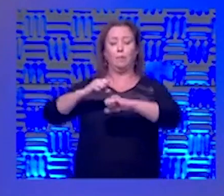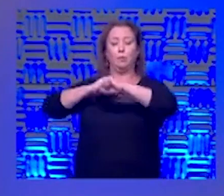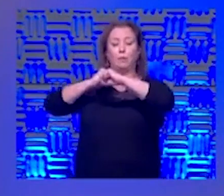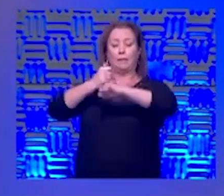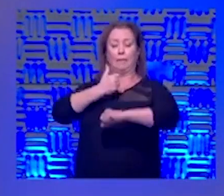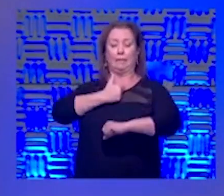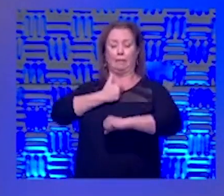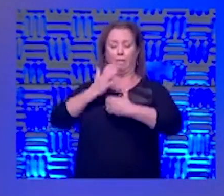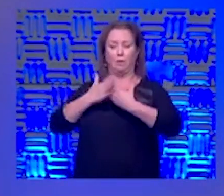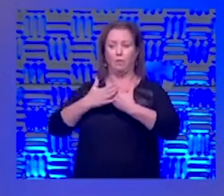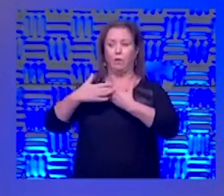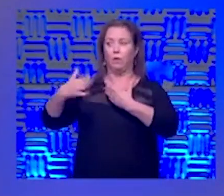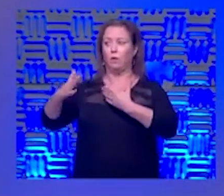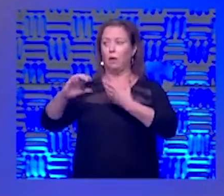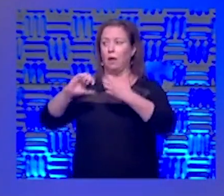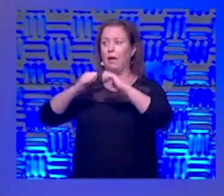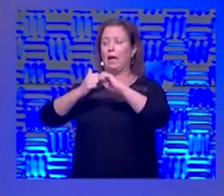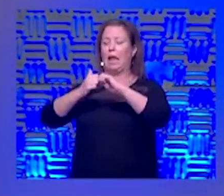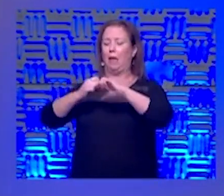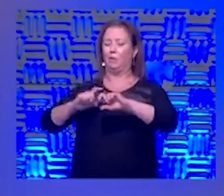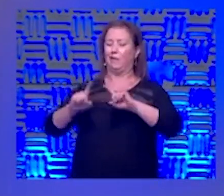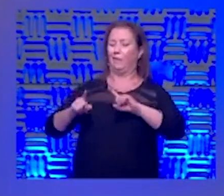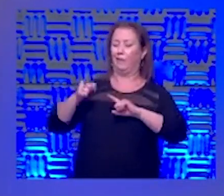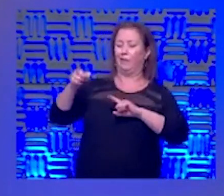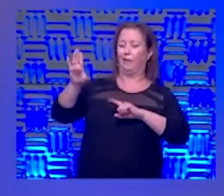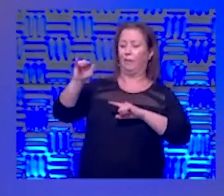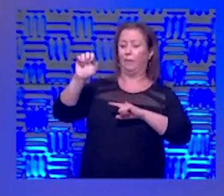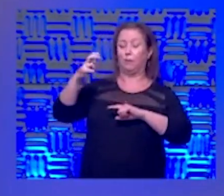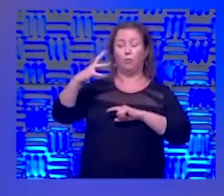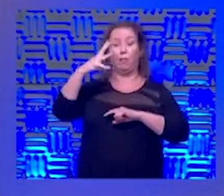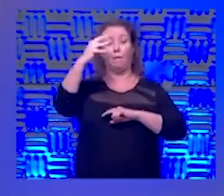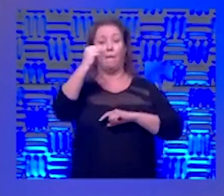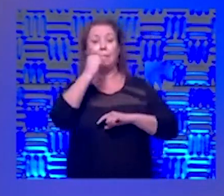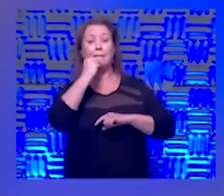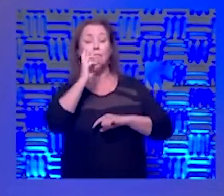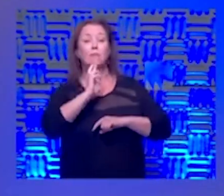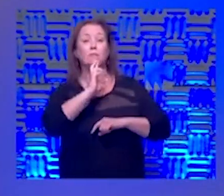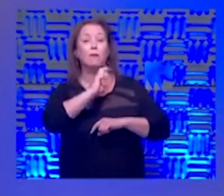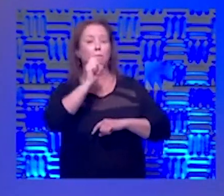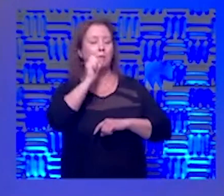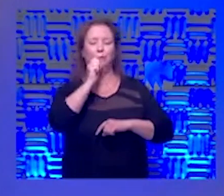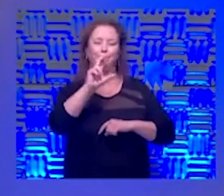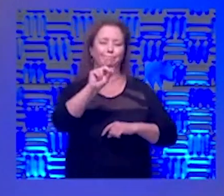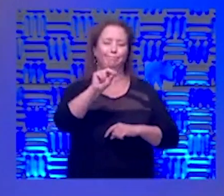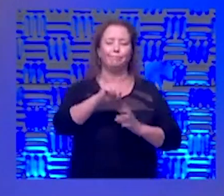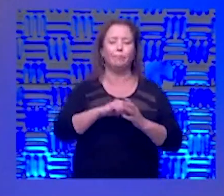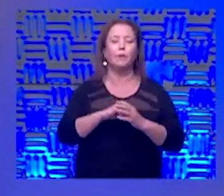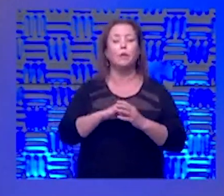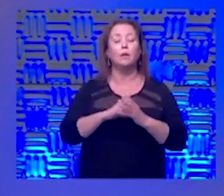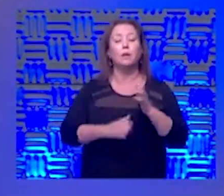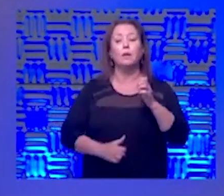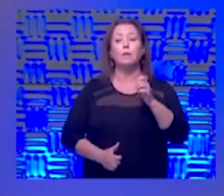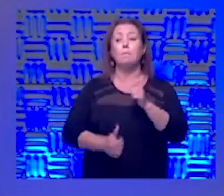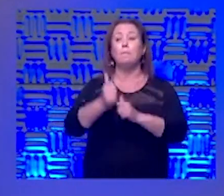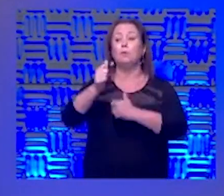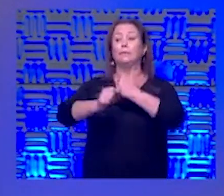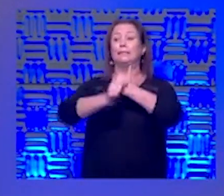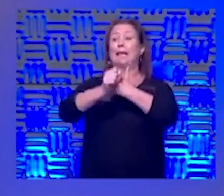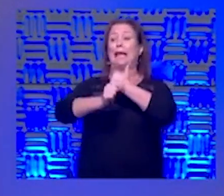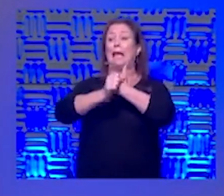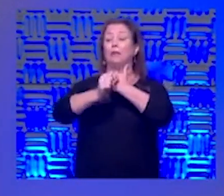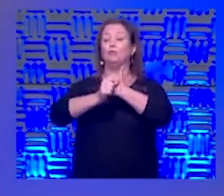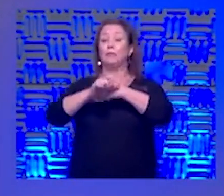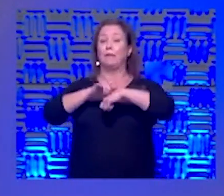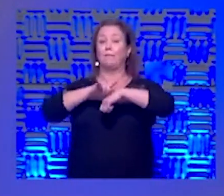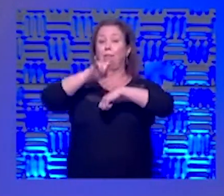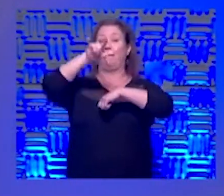how different will that be when I'm there? Will I be eating out at restaurants or bars? Probably not. Again, the most dangerous thing is probably